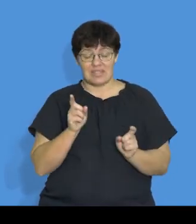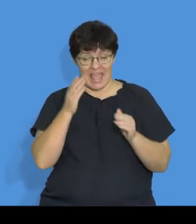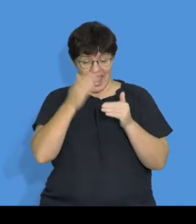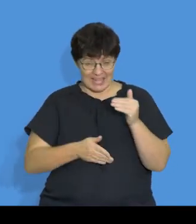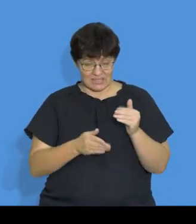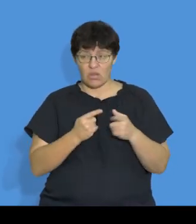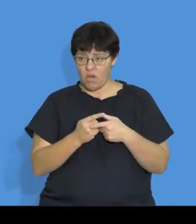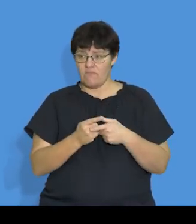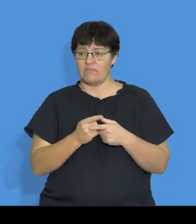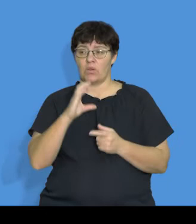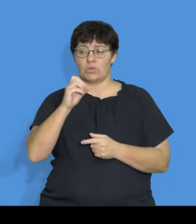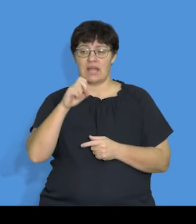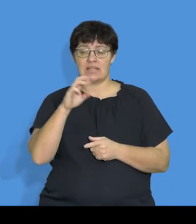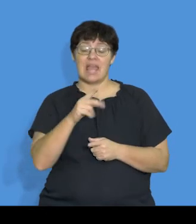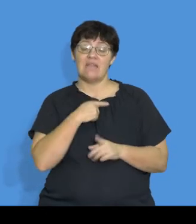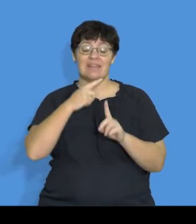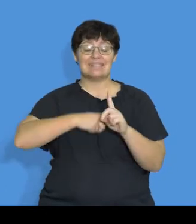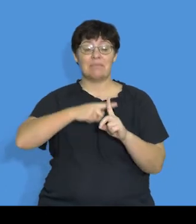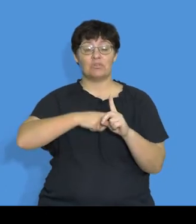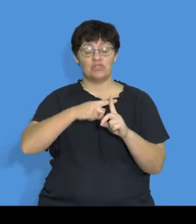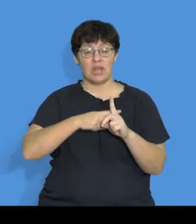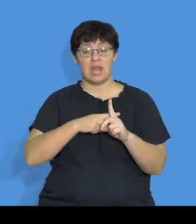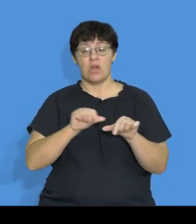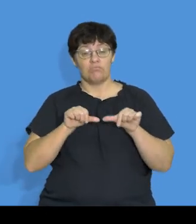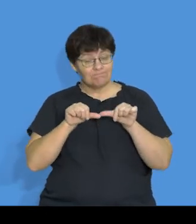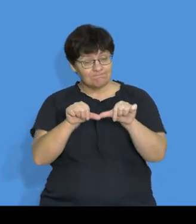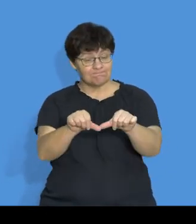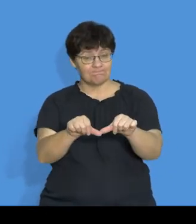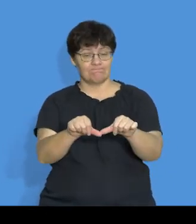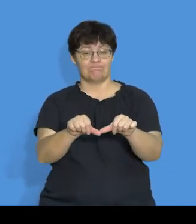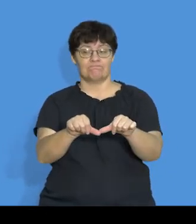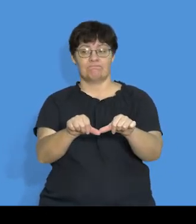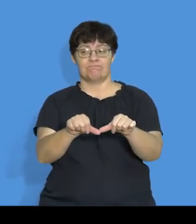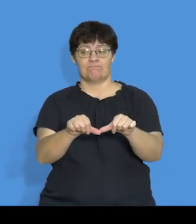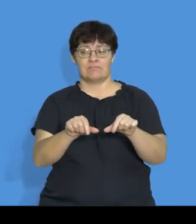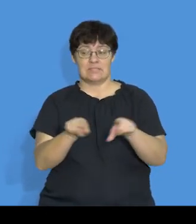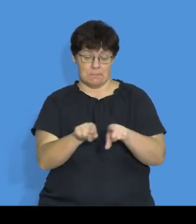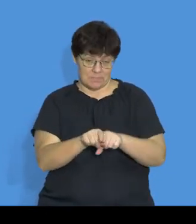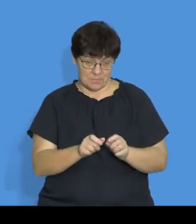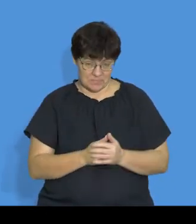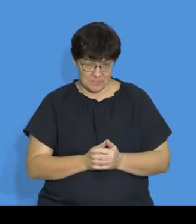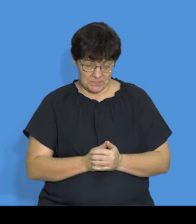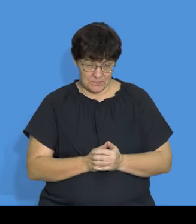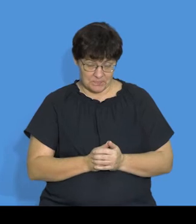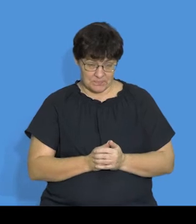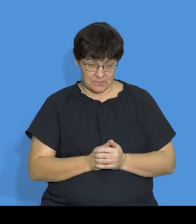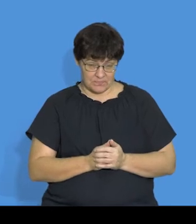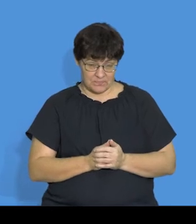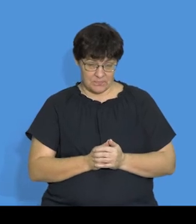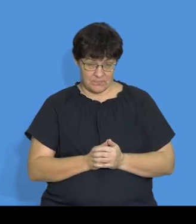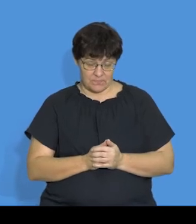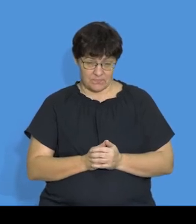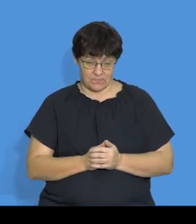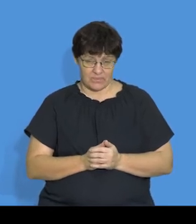if temperature remains constant. So what we have underlined is what is very important, or what would refer to as the